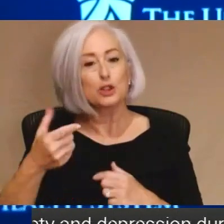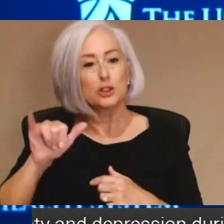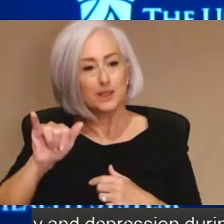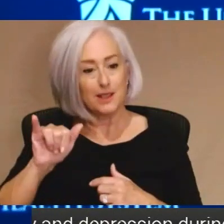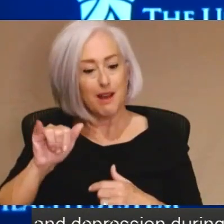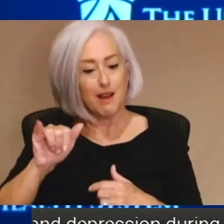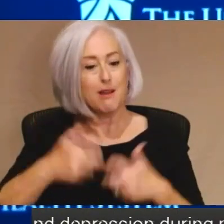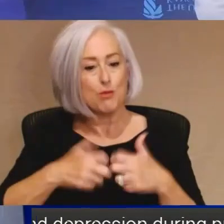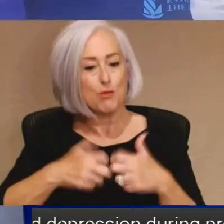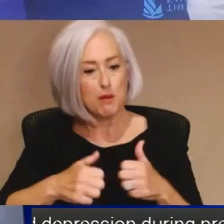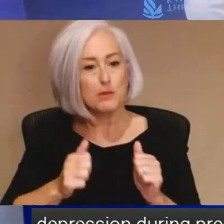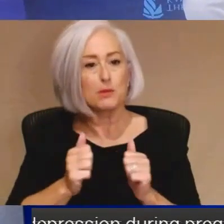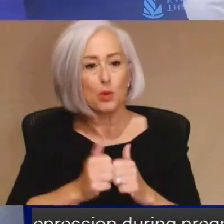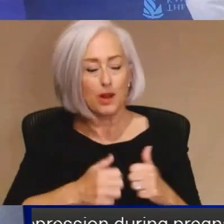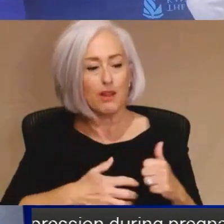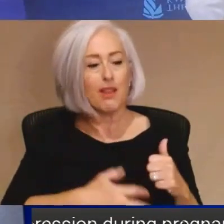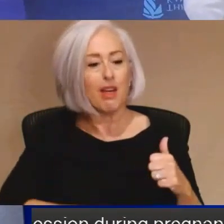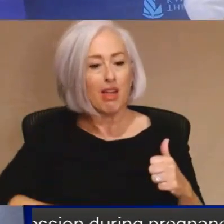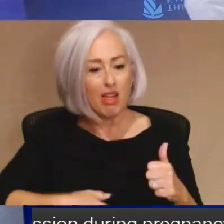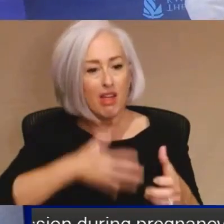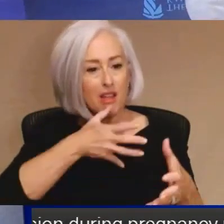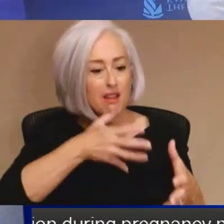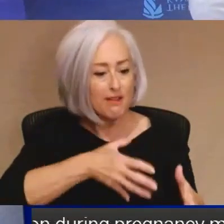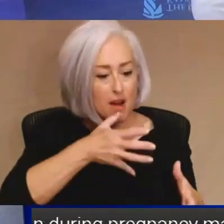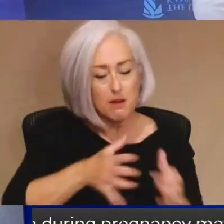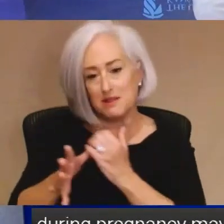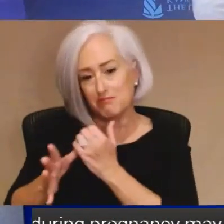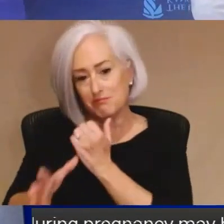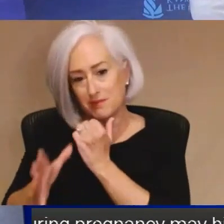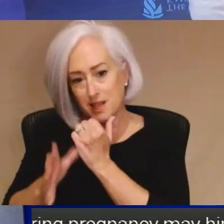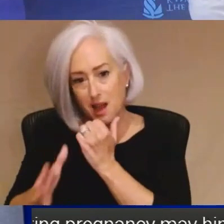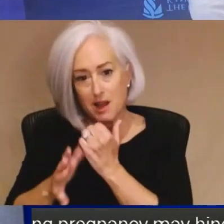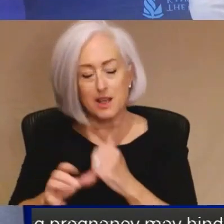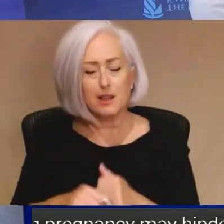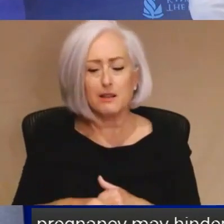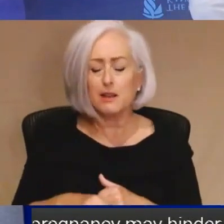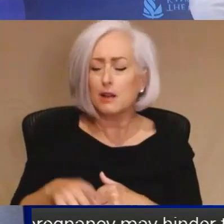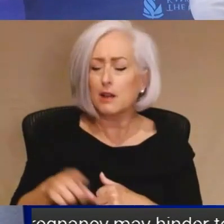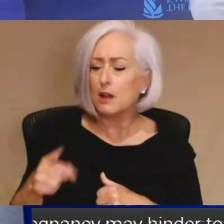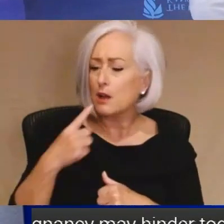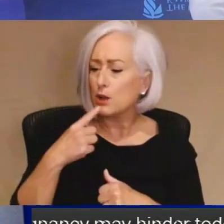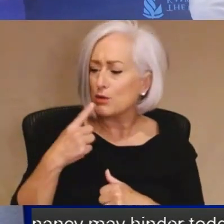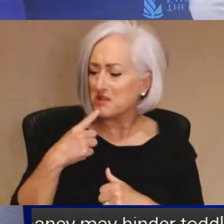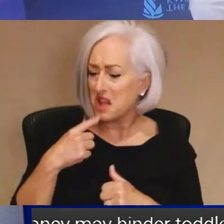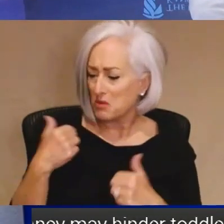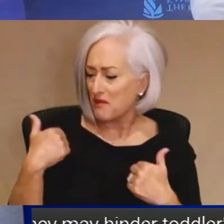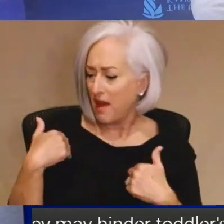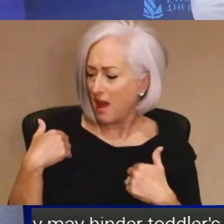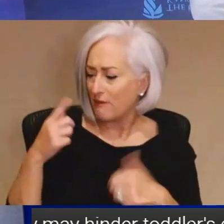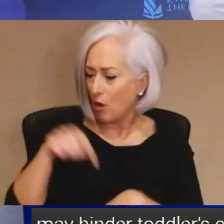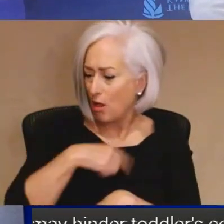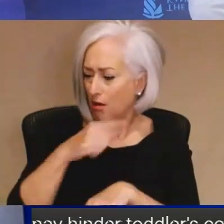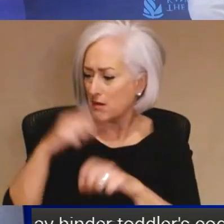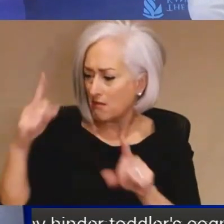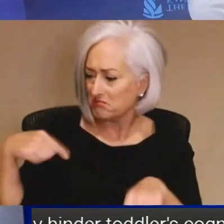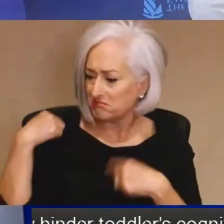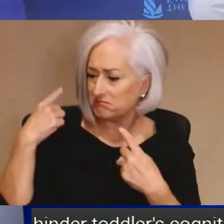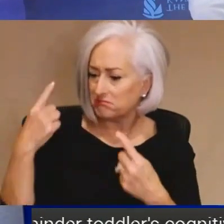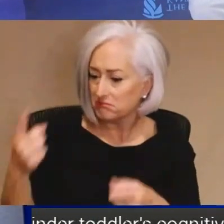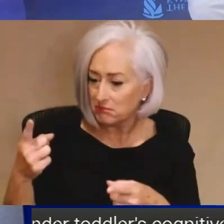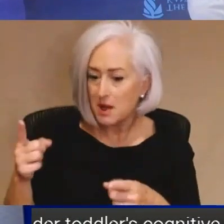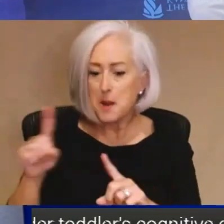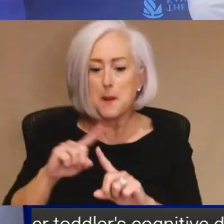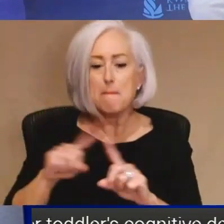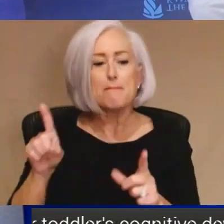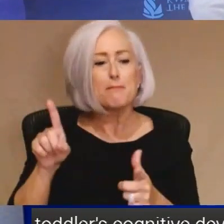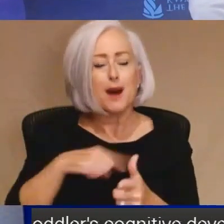new. But you said that that's been around a while, but it's when things like this happen or these news flashes come up that we go, oh, we had no idea. We hadn't